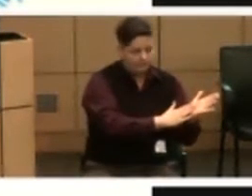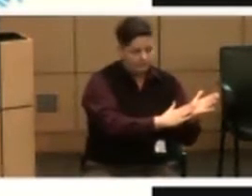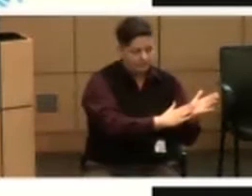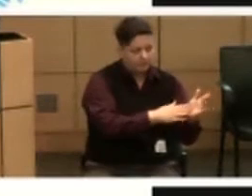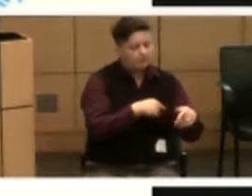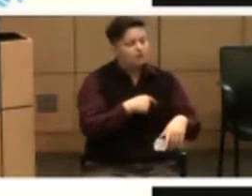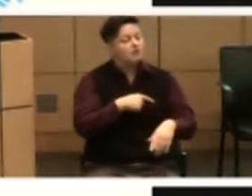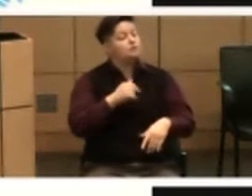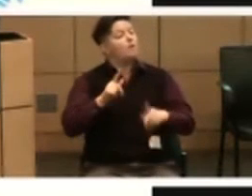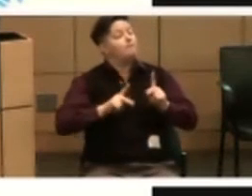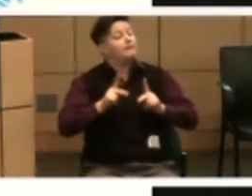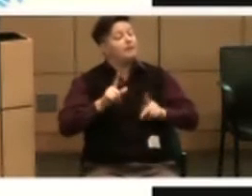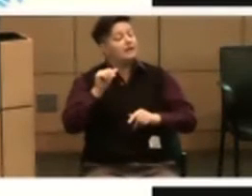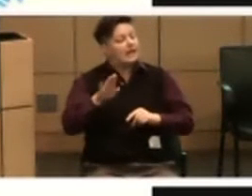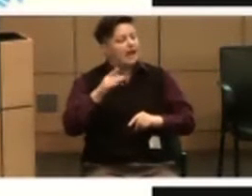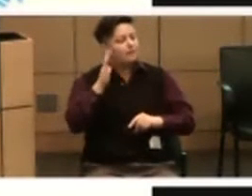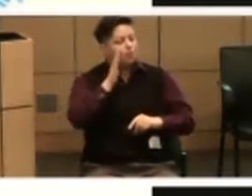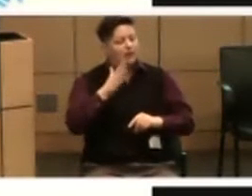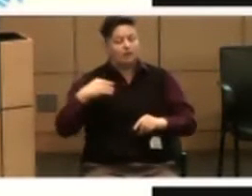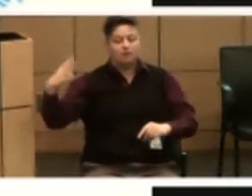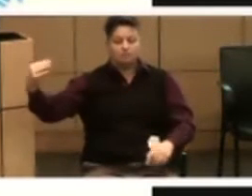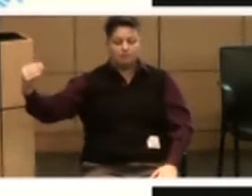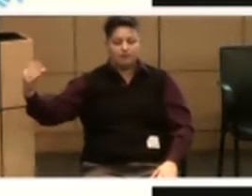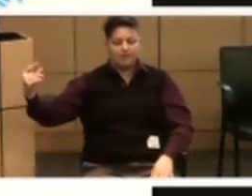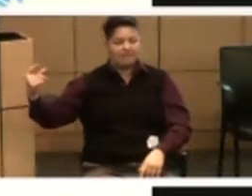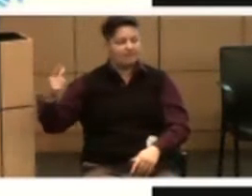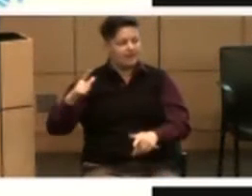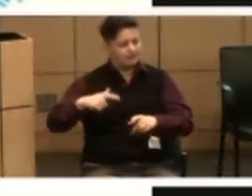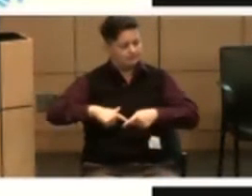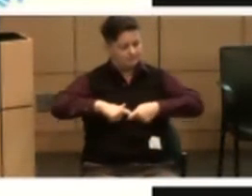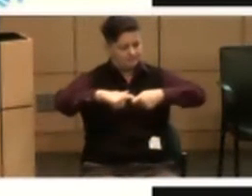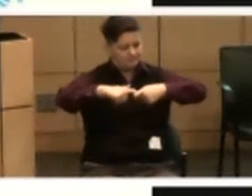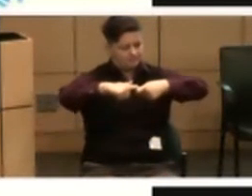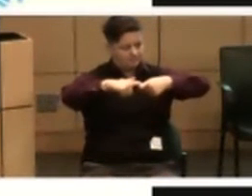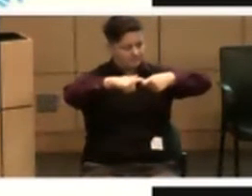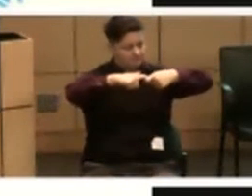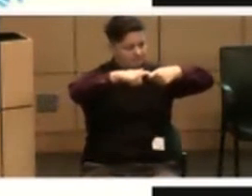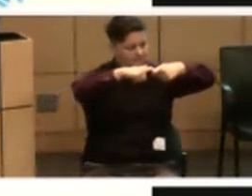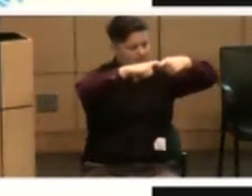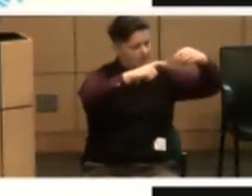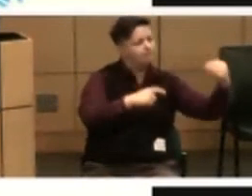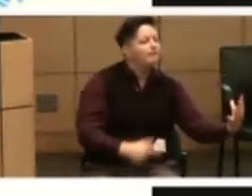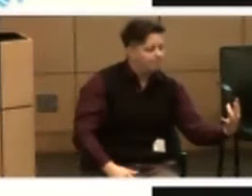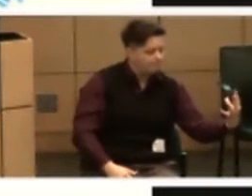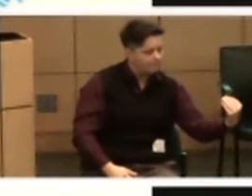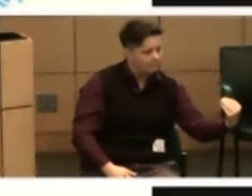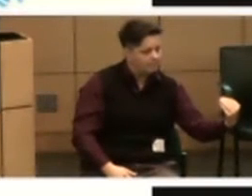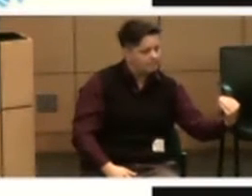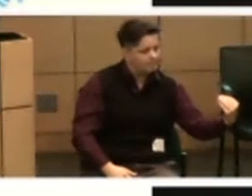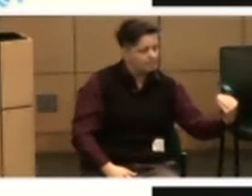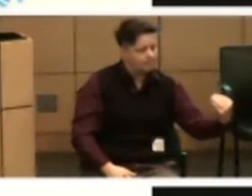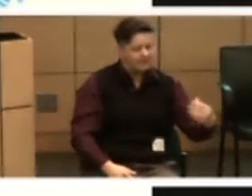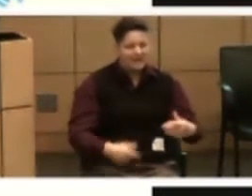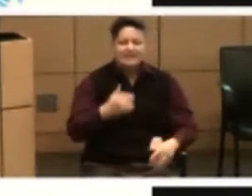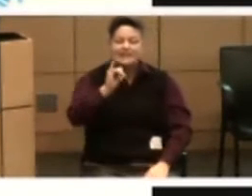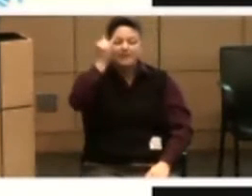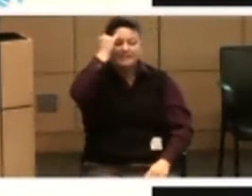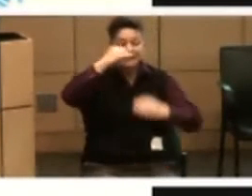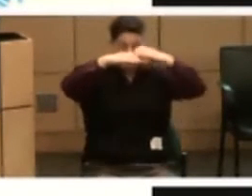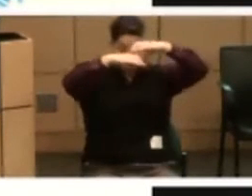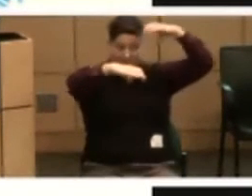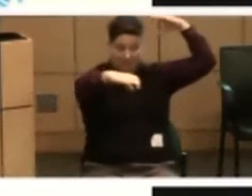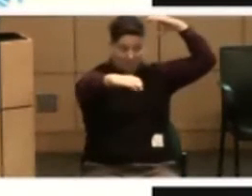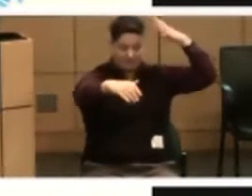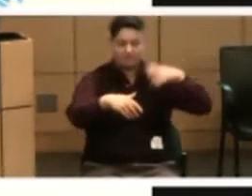just do the same thing and they make the delay longer. And what happens in the case where the delay is kind of longer, and you would know this if you're in a tunnel, which tends to have a